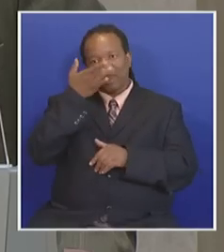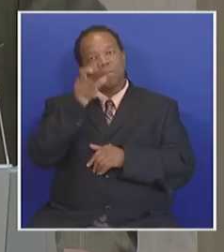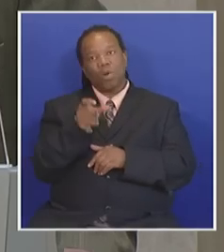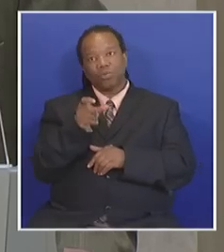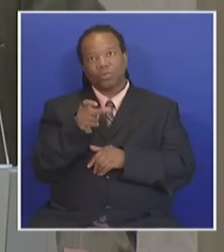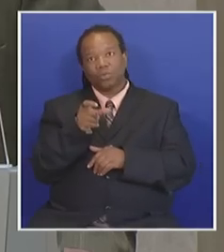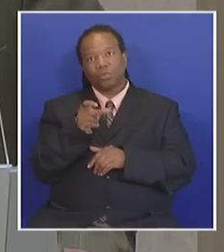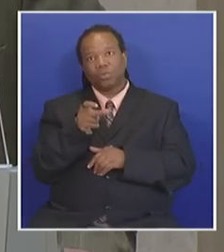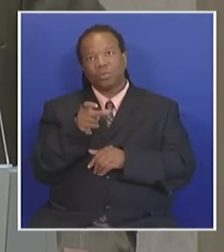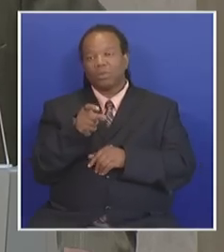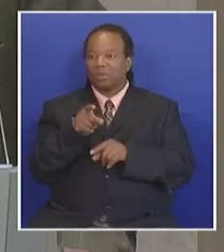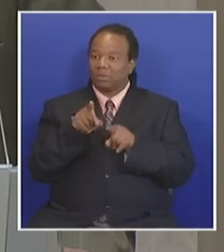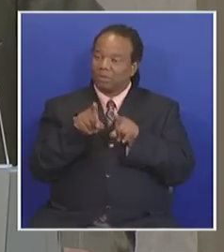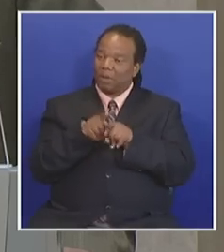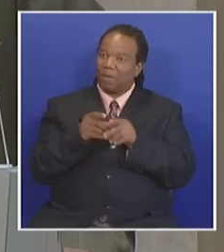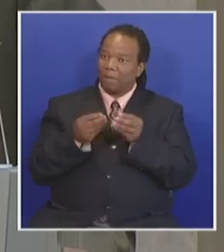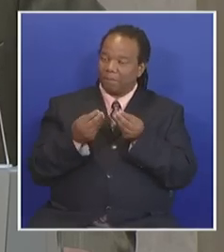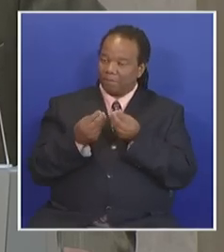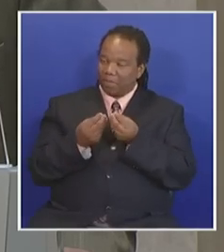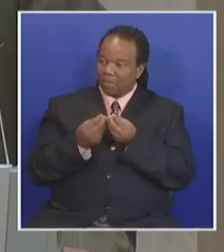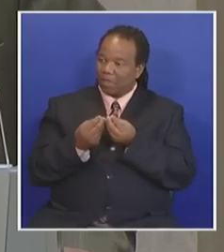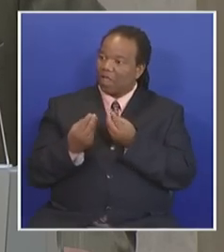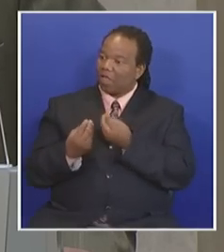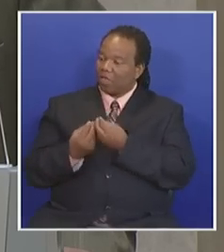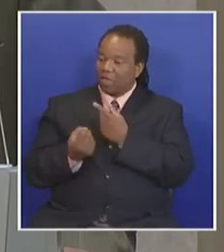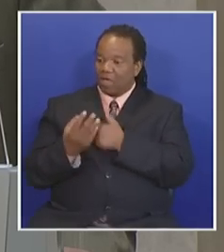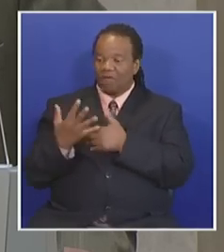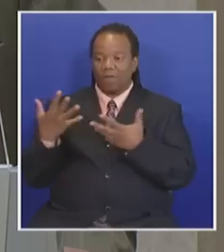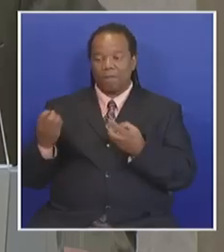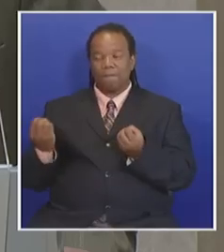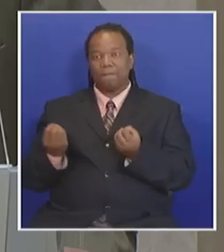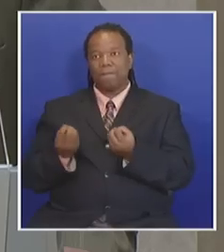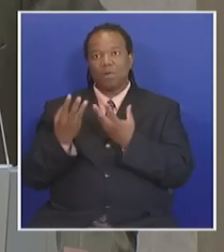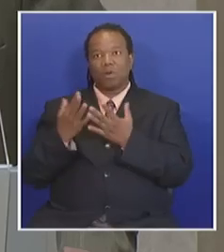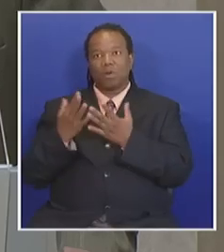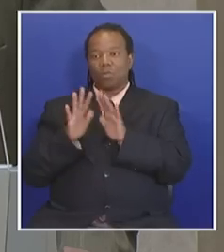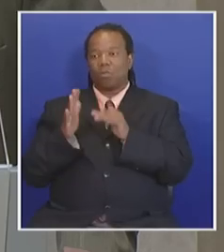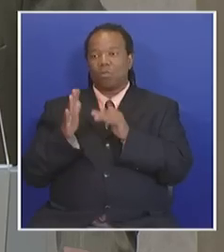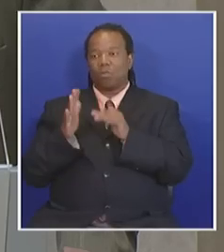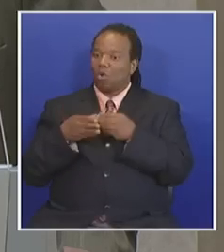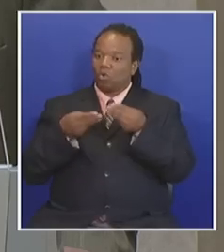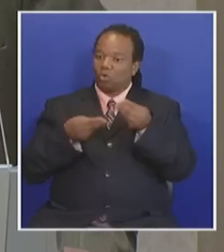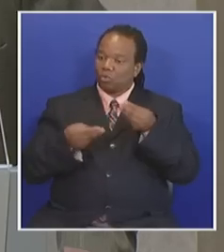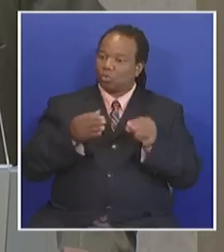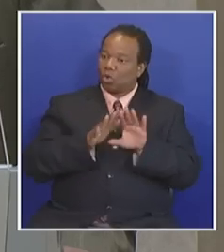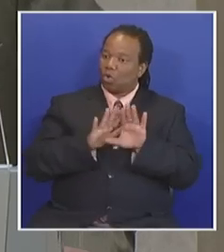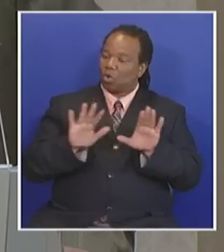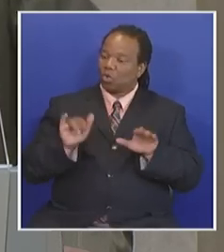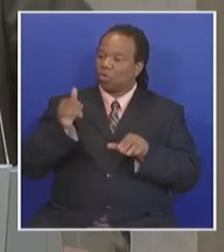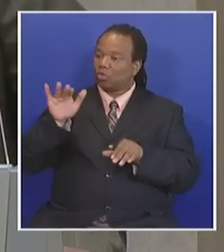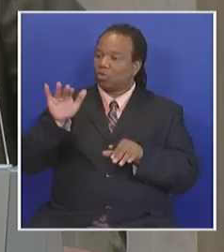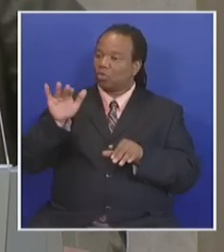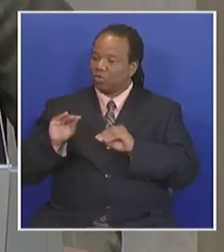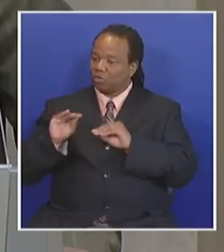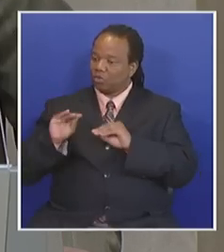neck, and even greater miracle of perception and charity not to teach your child to hate."